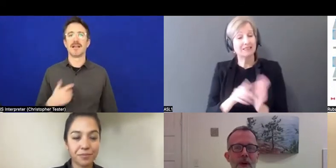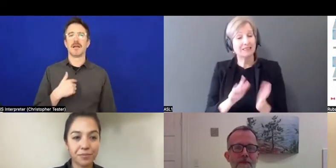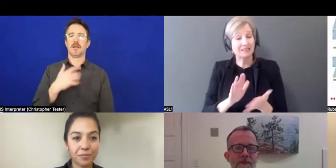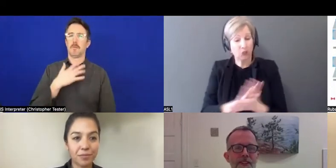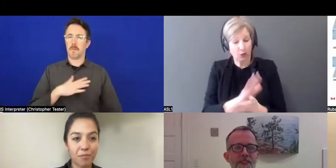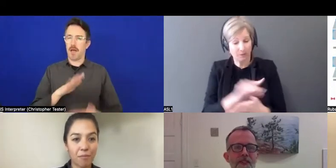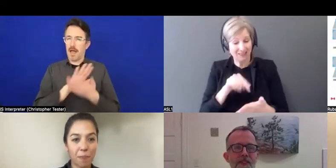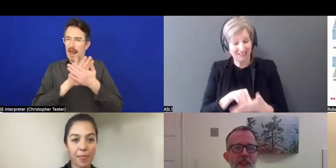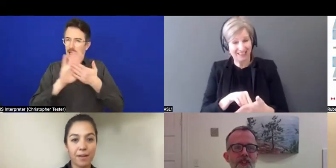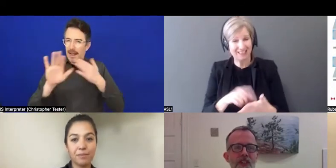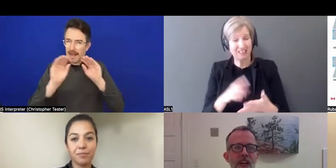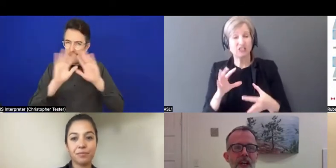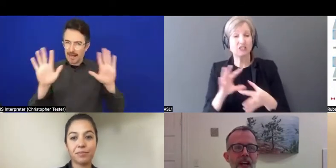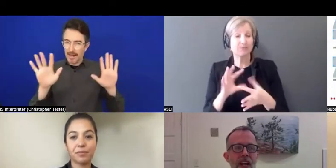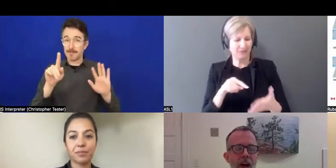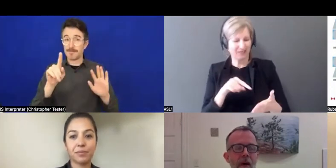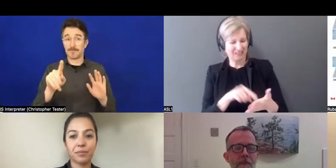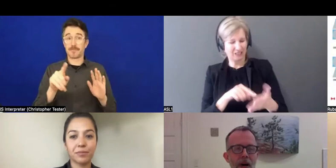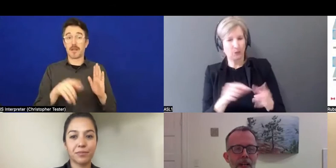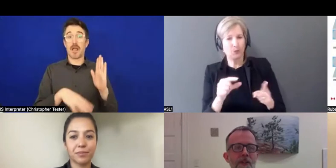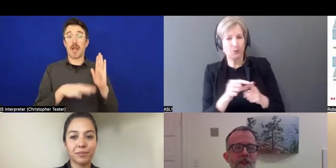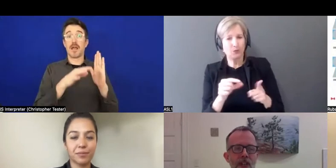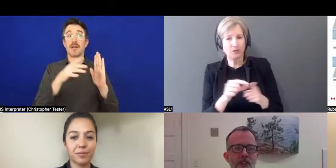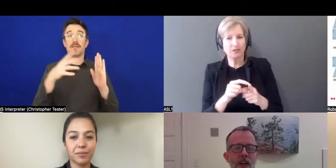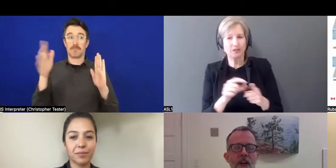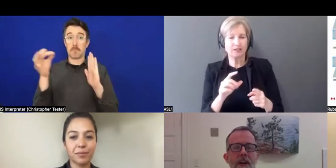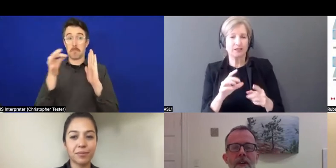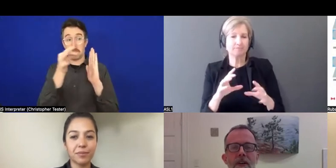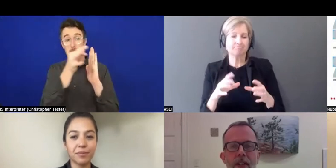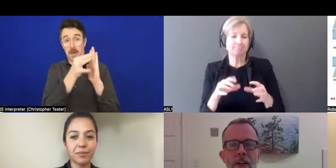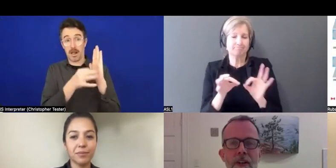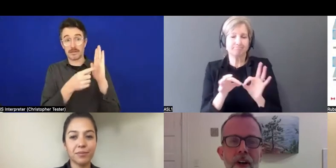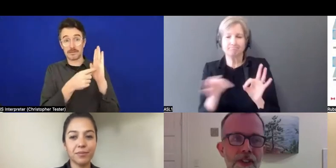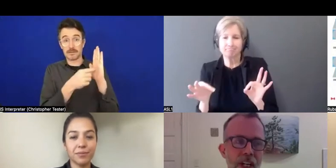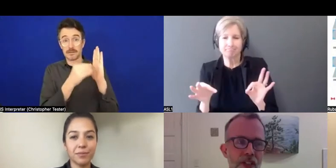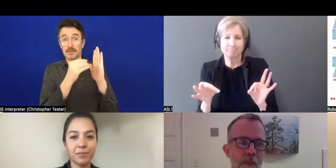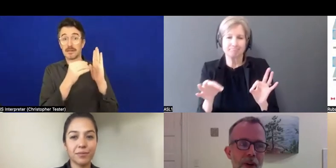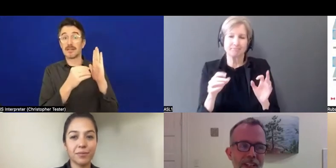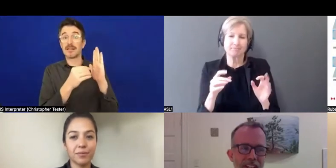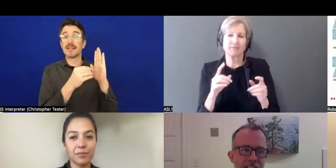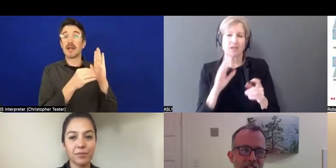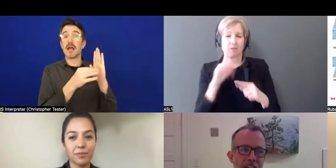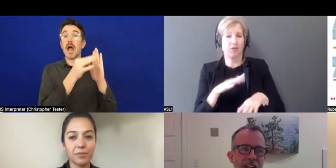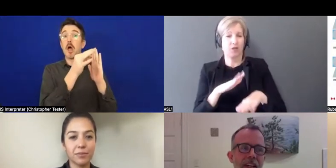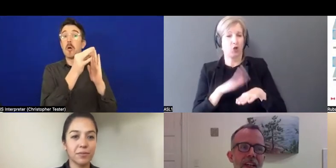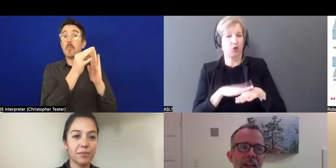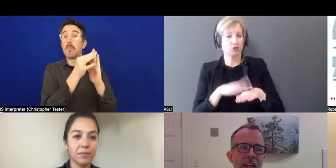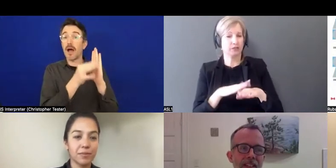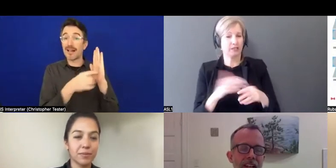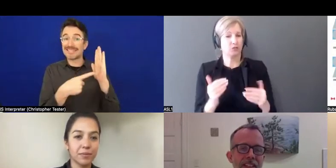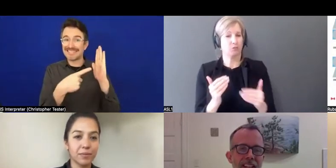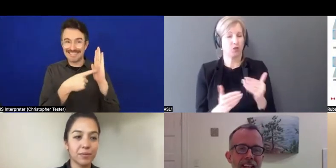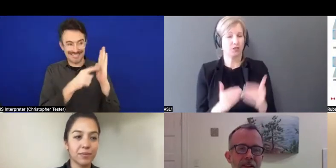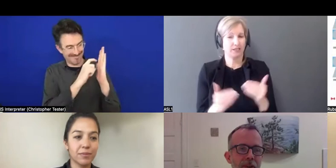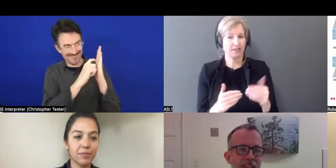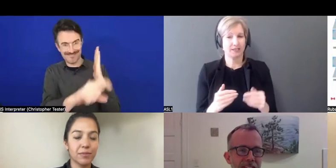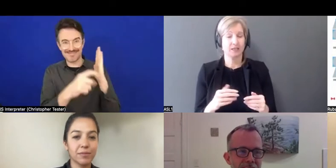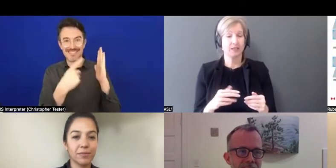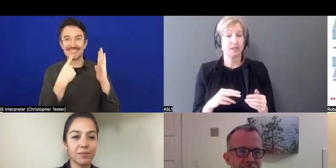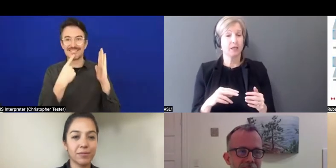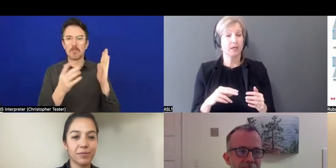is a reference to such a body or such a consultation process. It's not to say that they